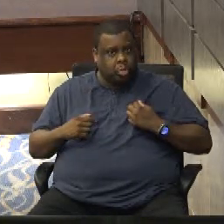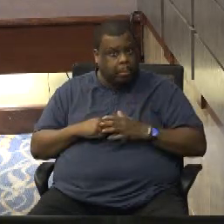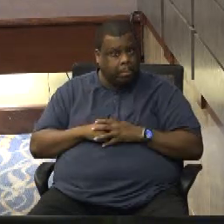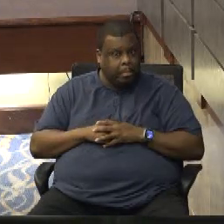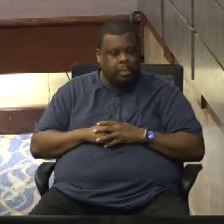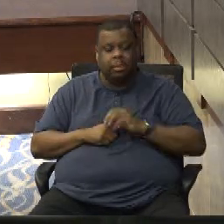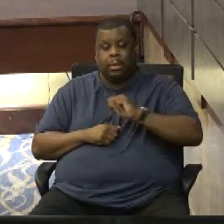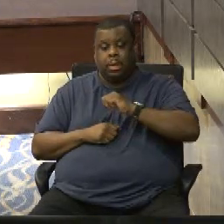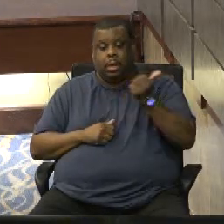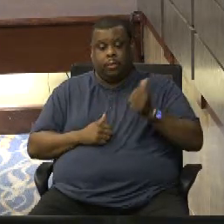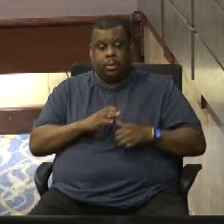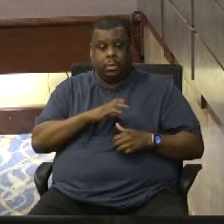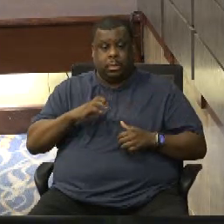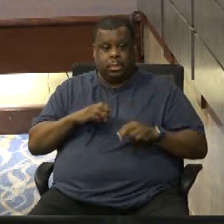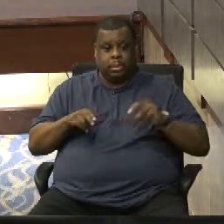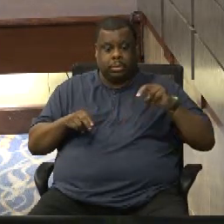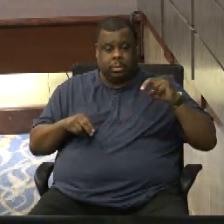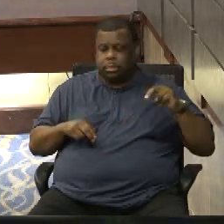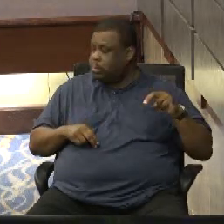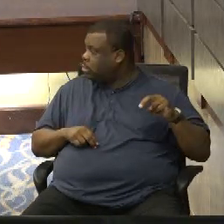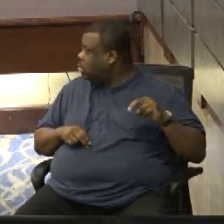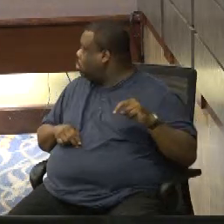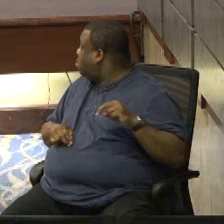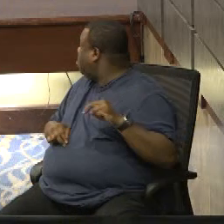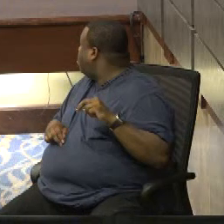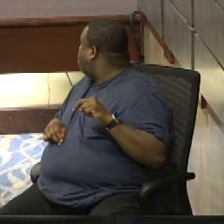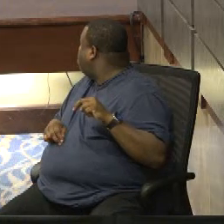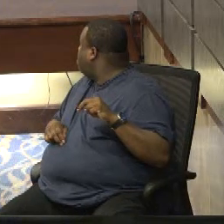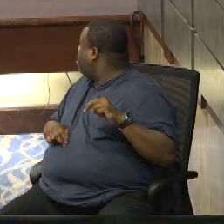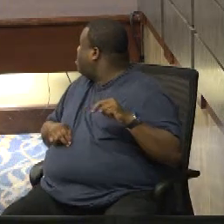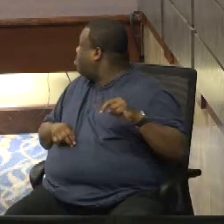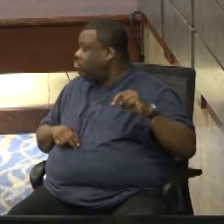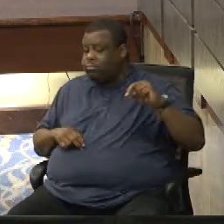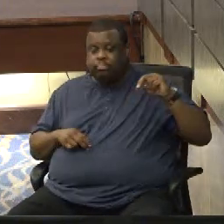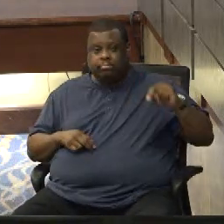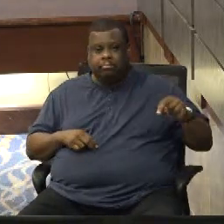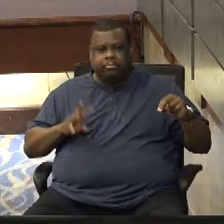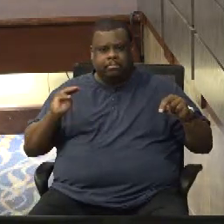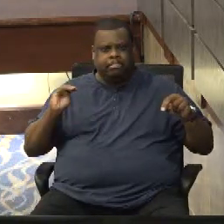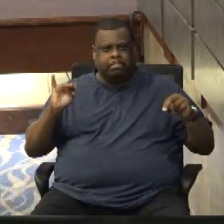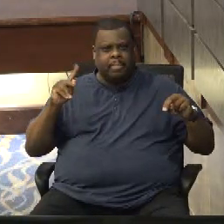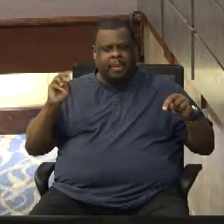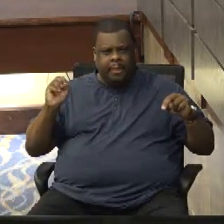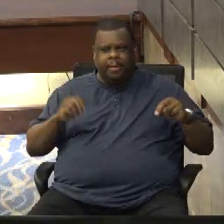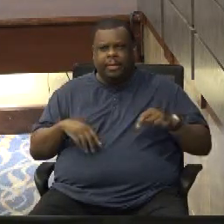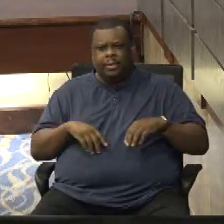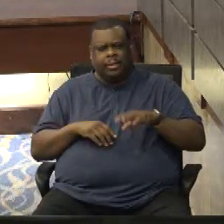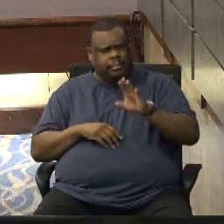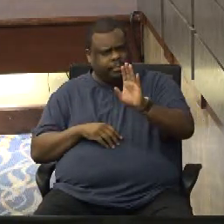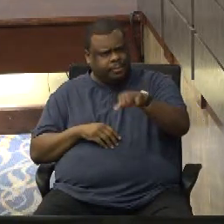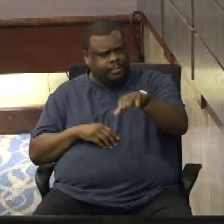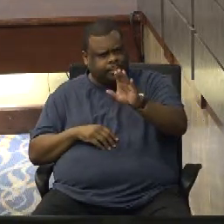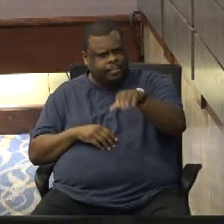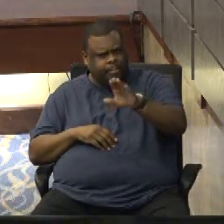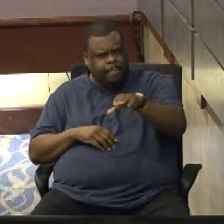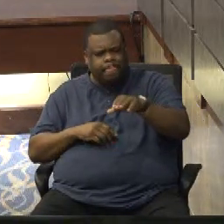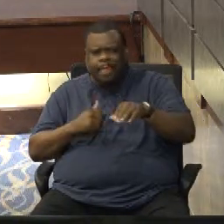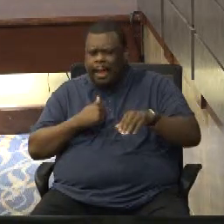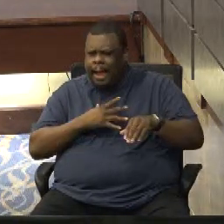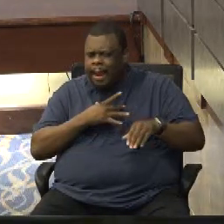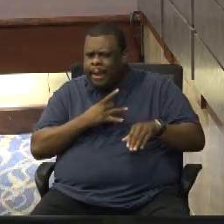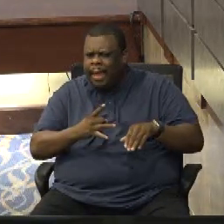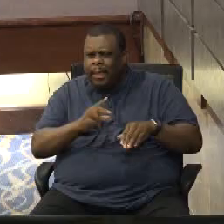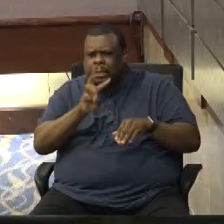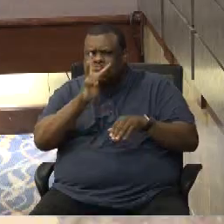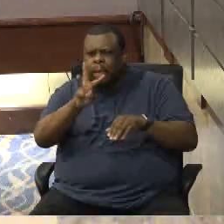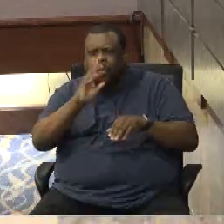Yeah, I'll just echo what Councilmember Bearfield and the mayor have already said. I like how you preserved the Flying W part of it. I mean, it's something we